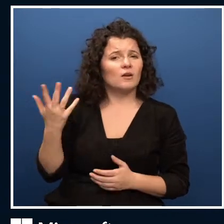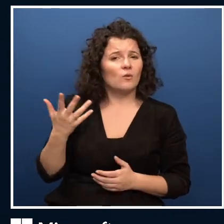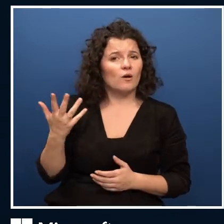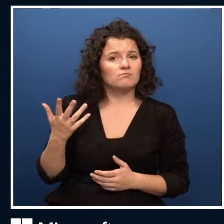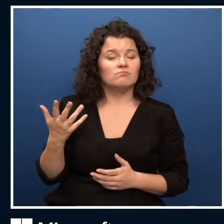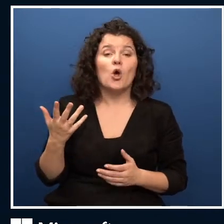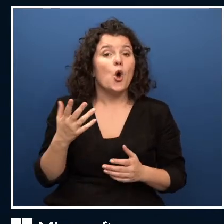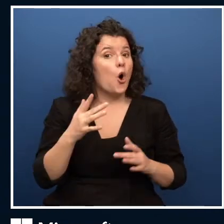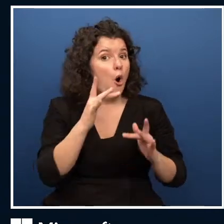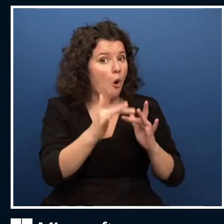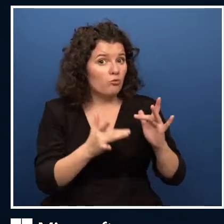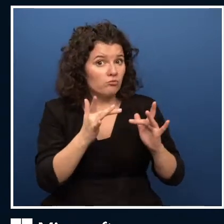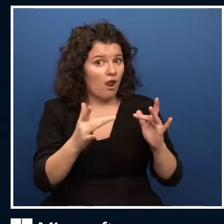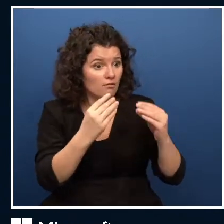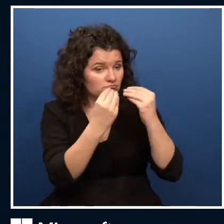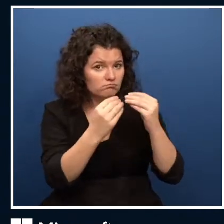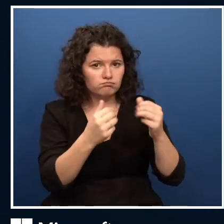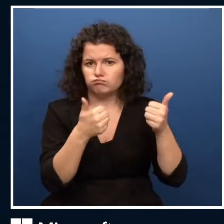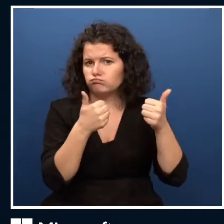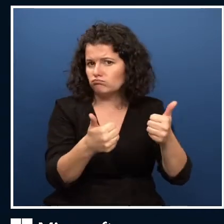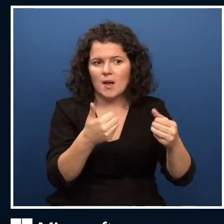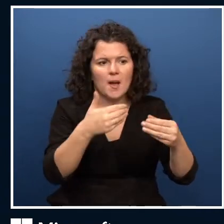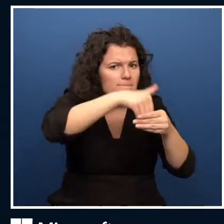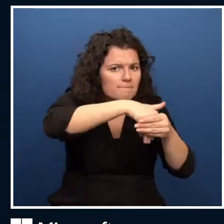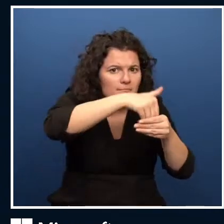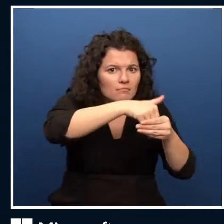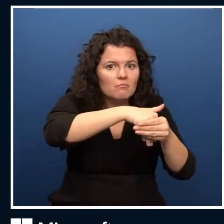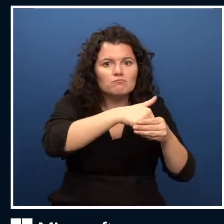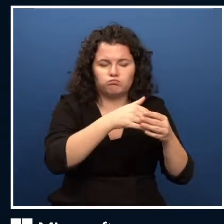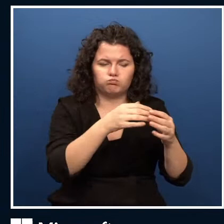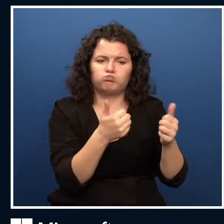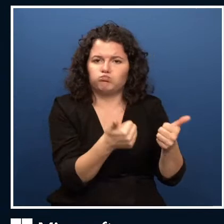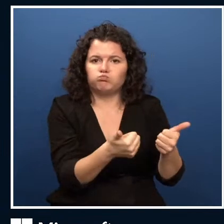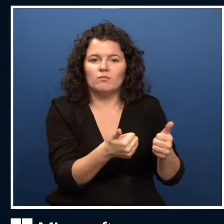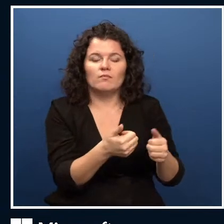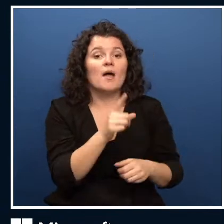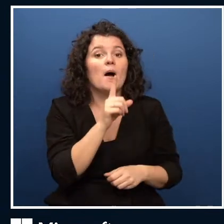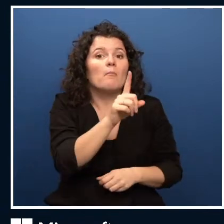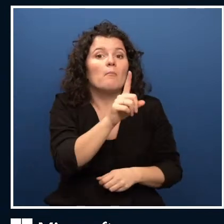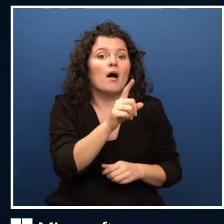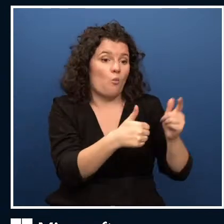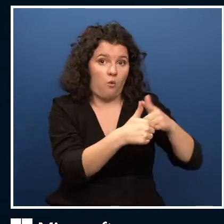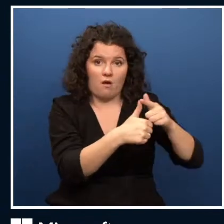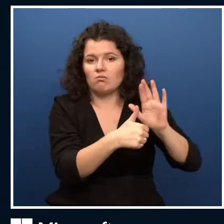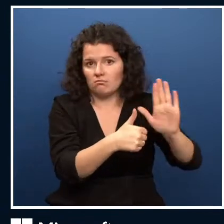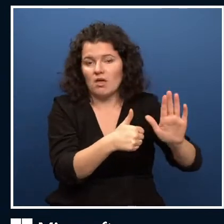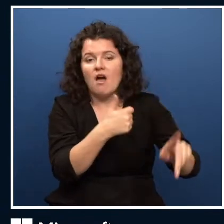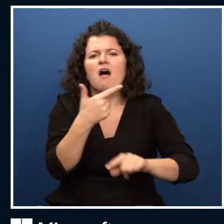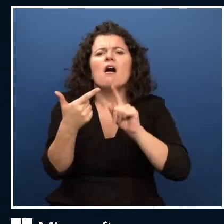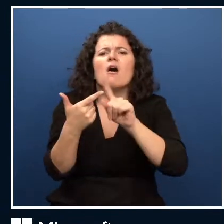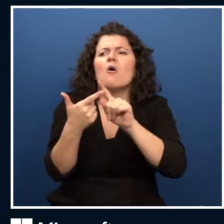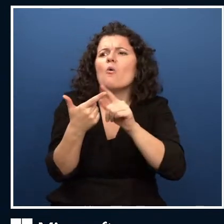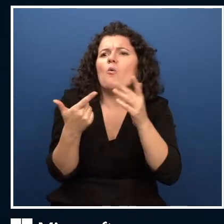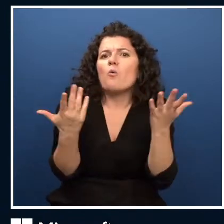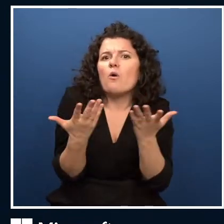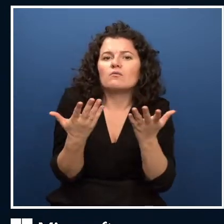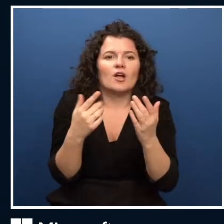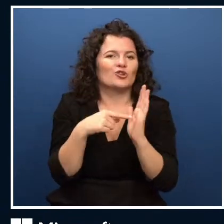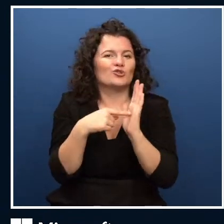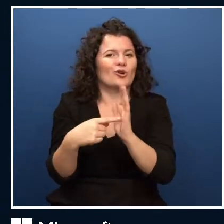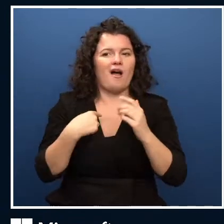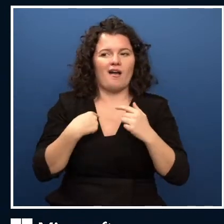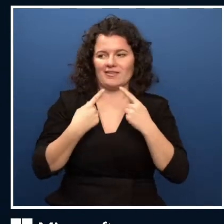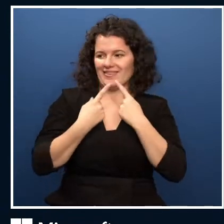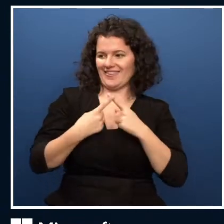material, and in addition, what are the other things that you can do to make yourself look different than the competition?